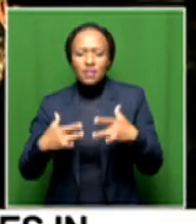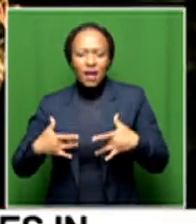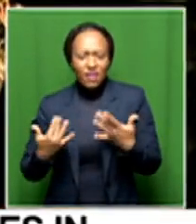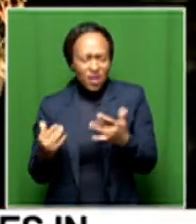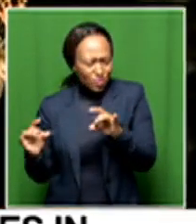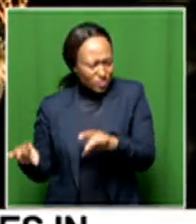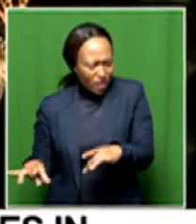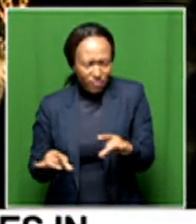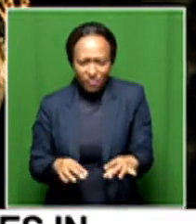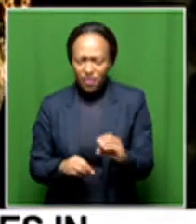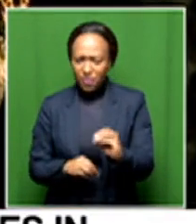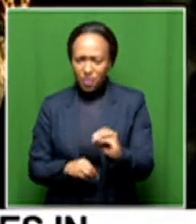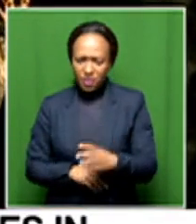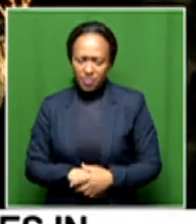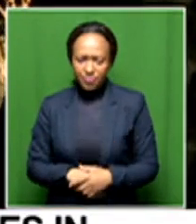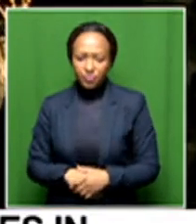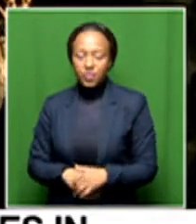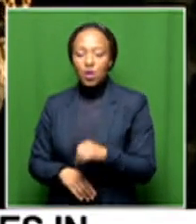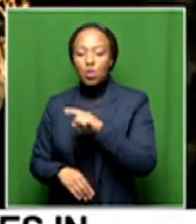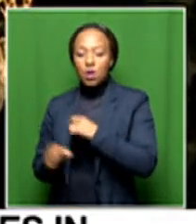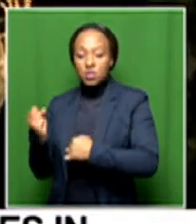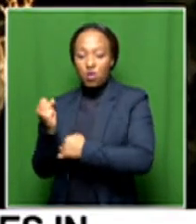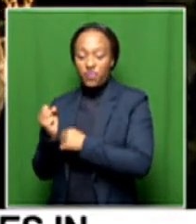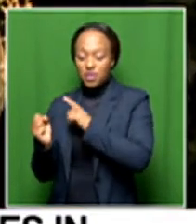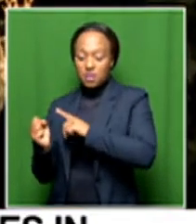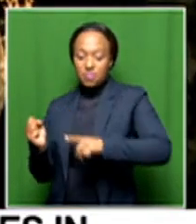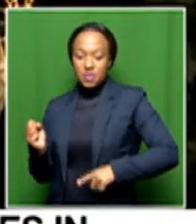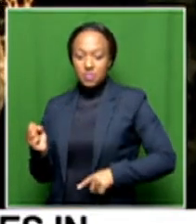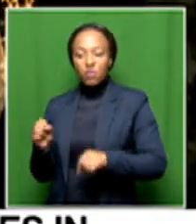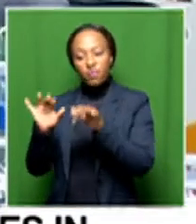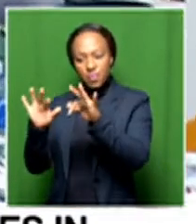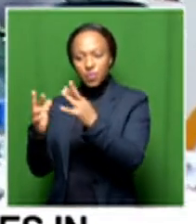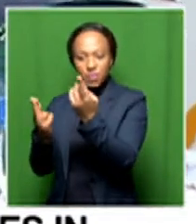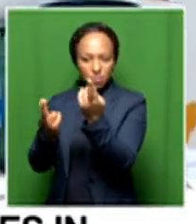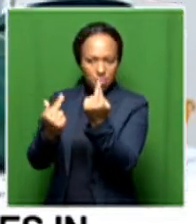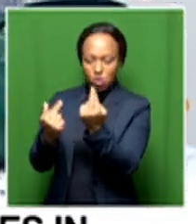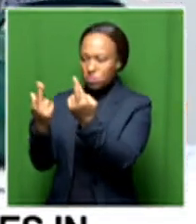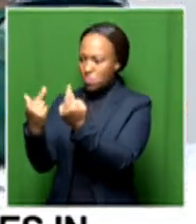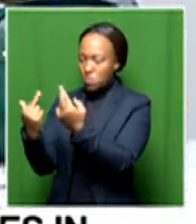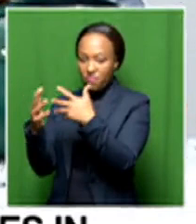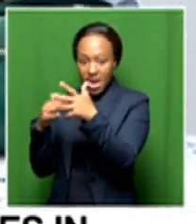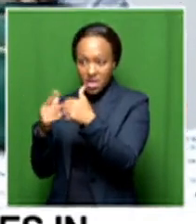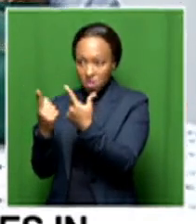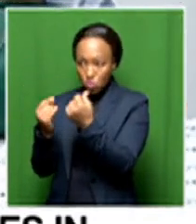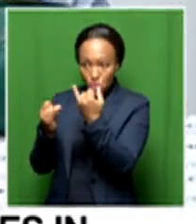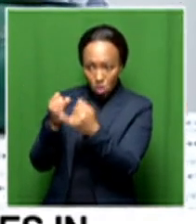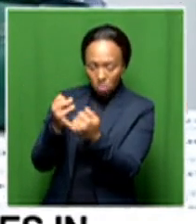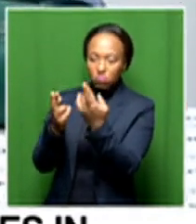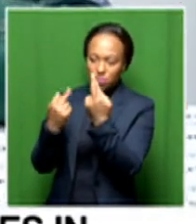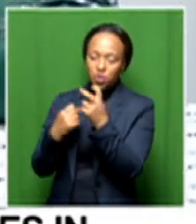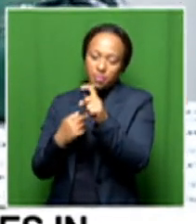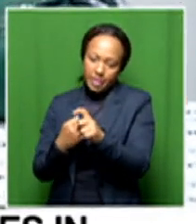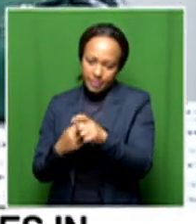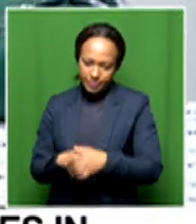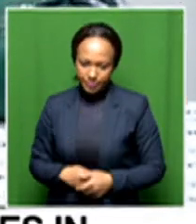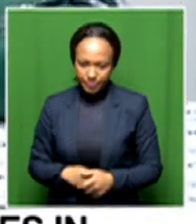suffering. The Office of the Premier has extended an invitation for people to report wrongdoing. Yanga Funani, SABC News in